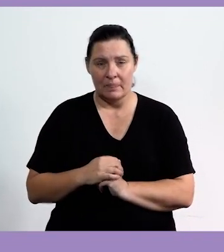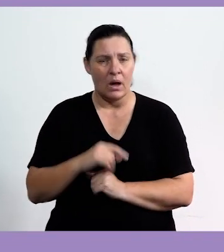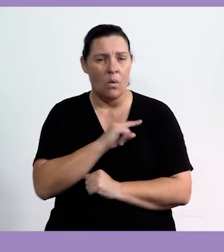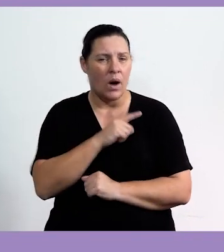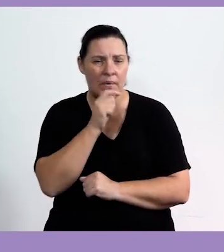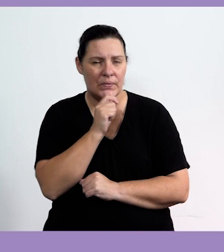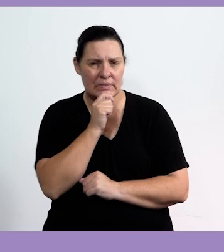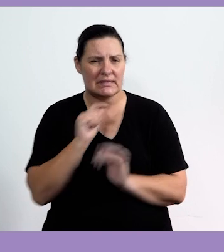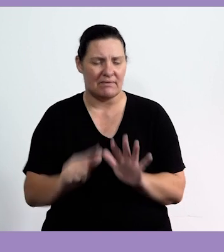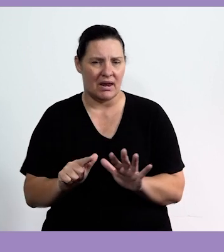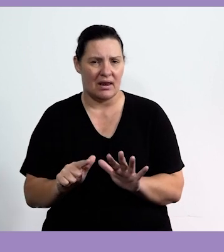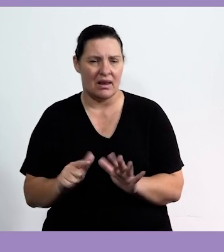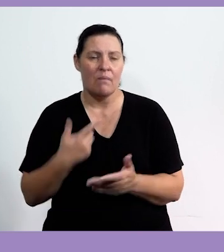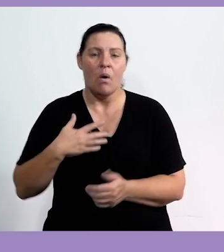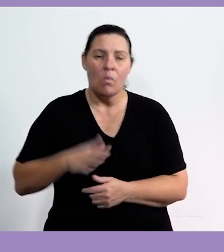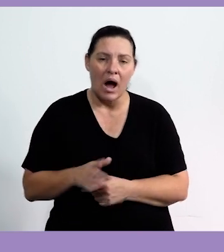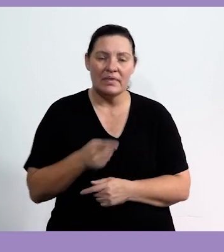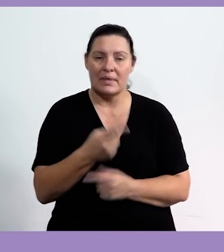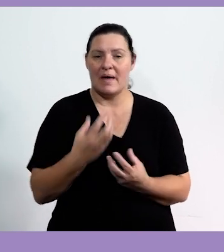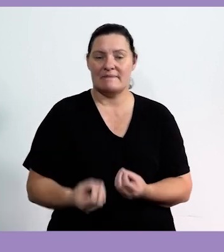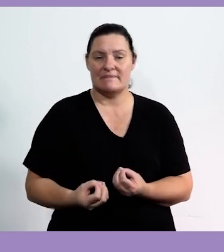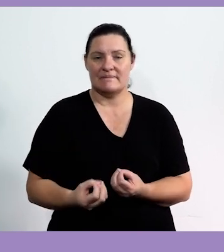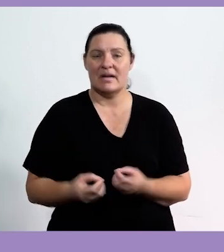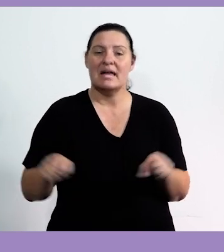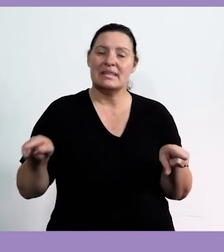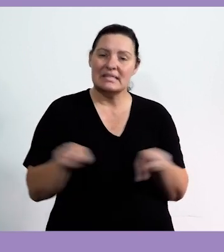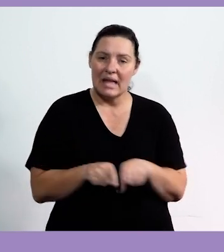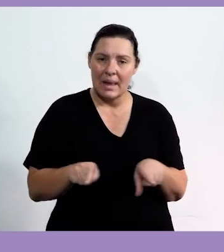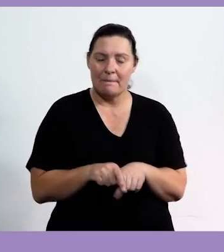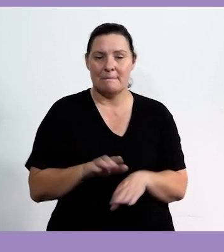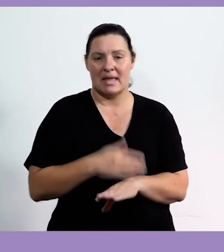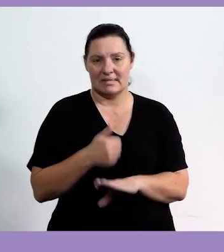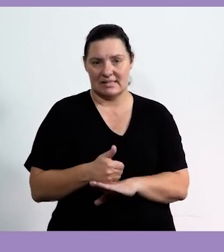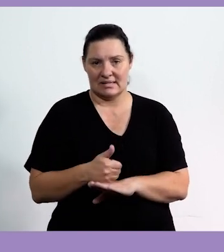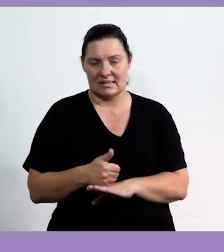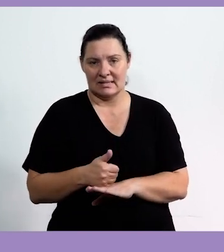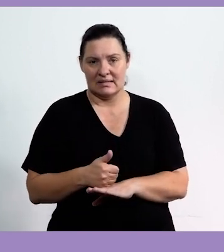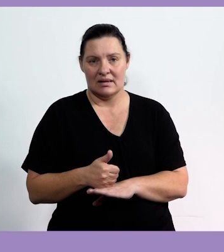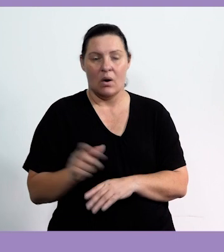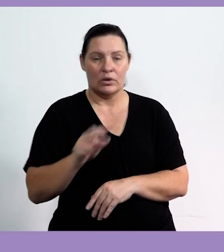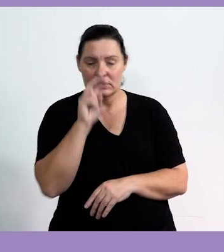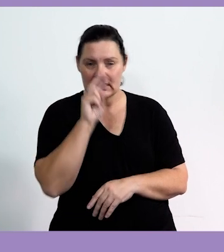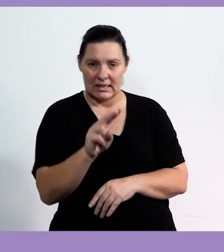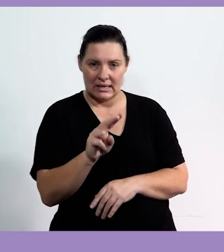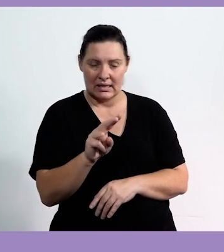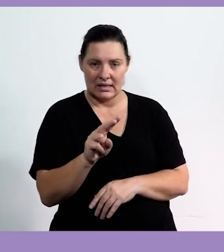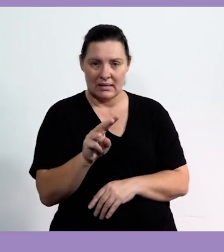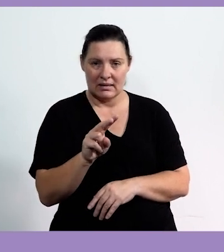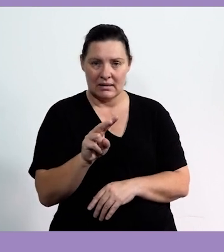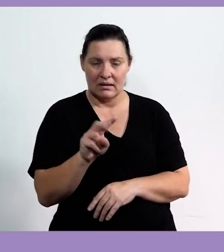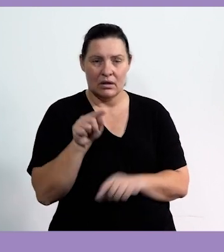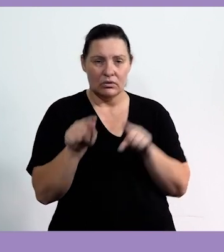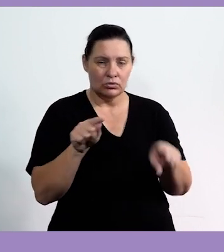0. Why am I using 7? It's because I want them to have the same base. So what do you see with